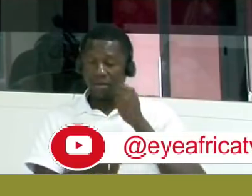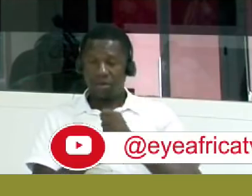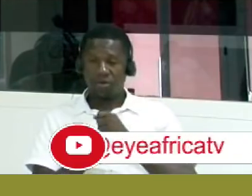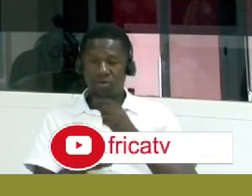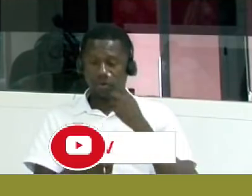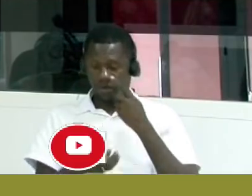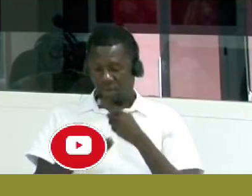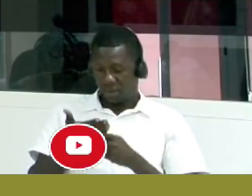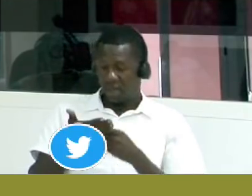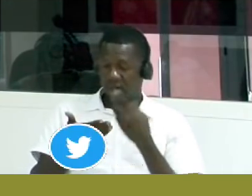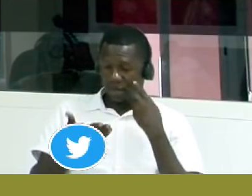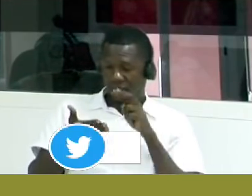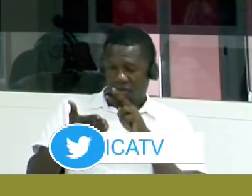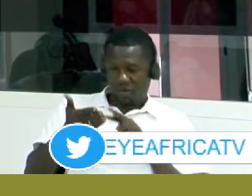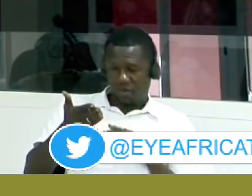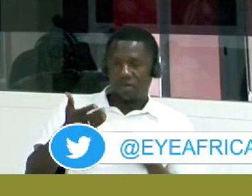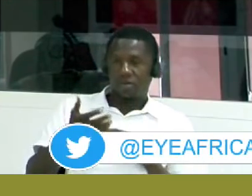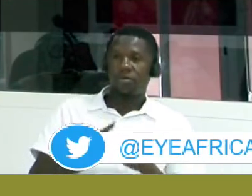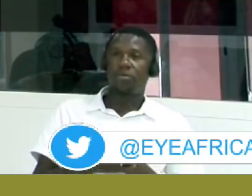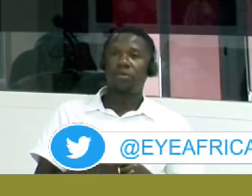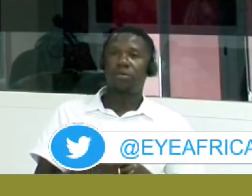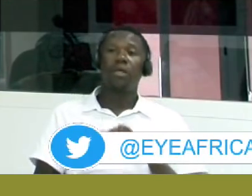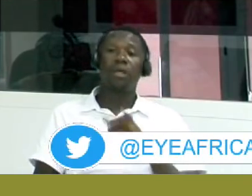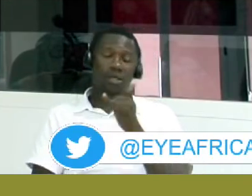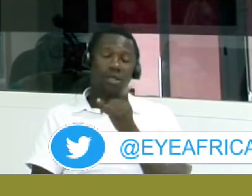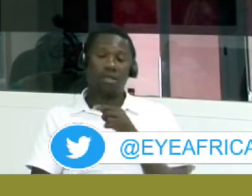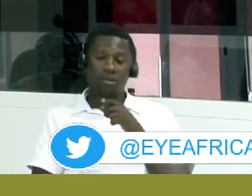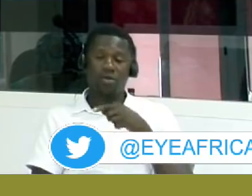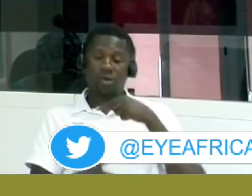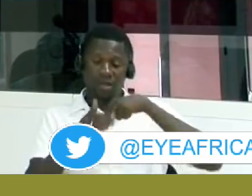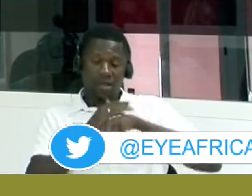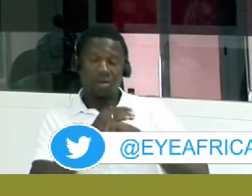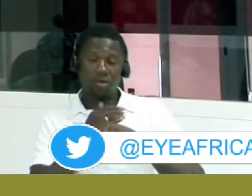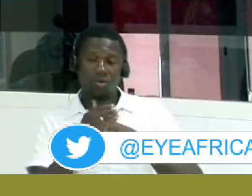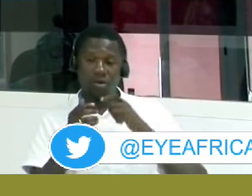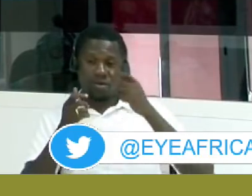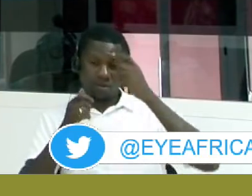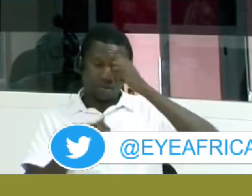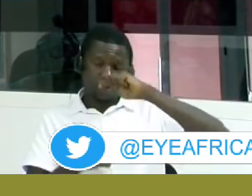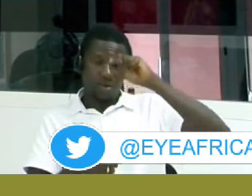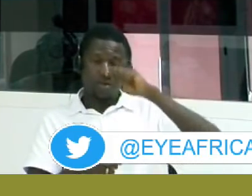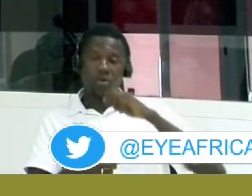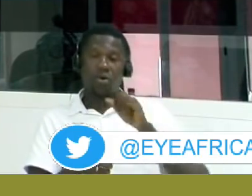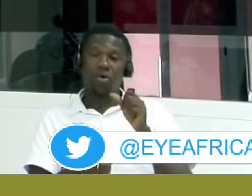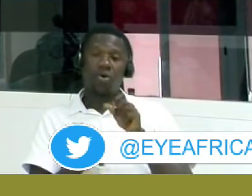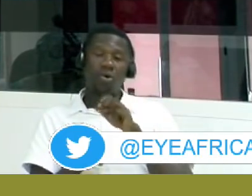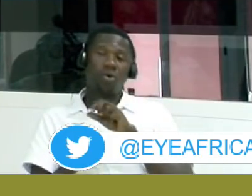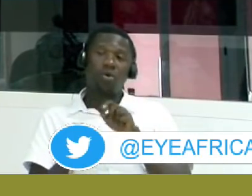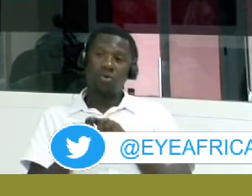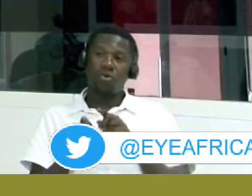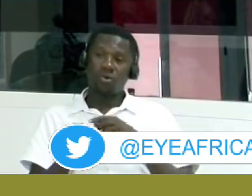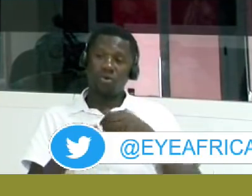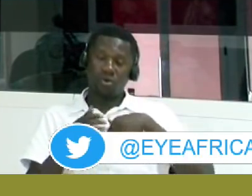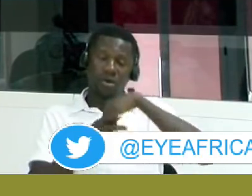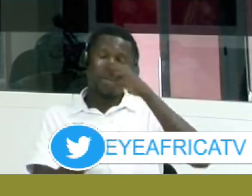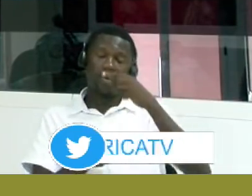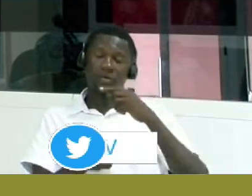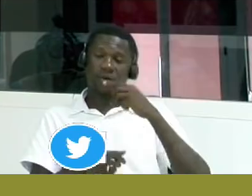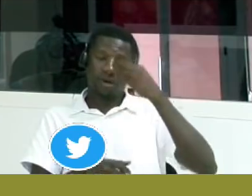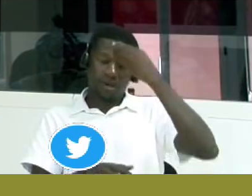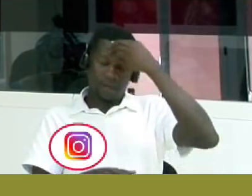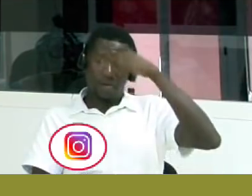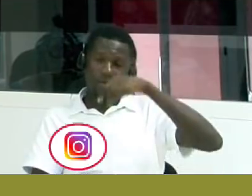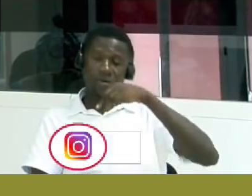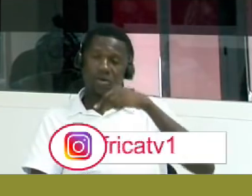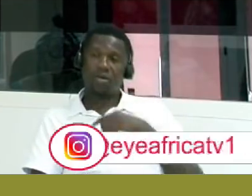Yeah. Yes, this was internal to the police, but it was also going out of headquarters. Yeah, but still within the police. Still within the